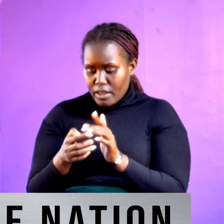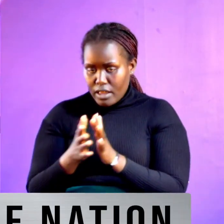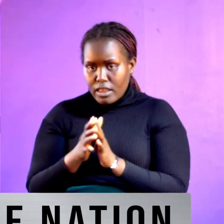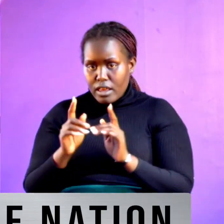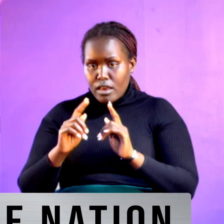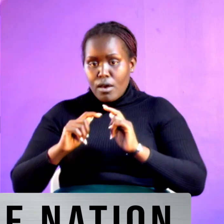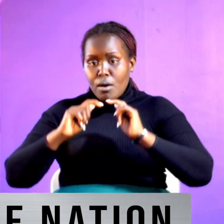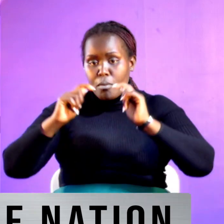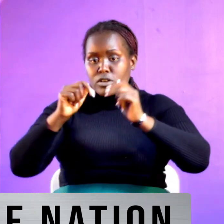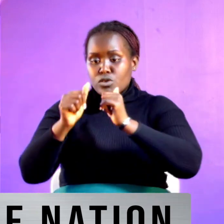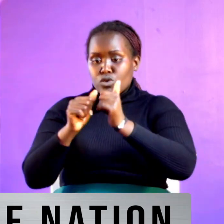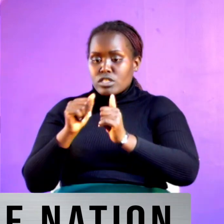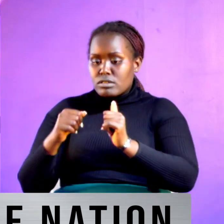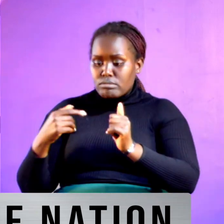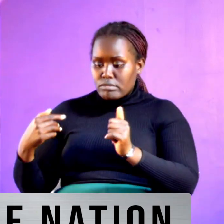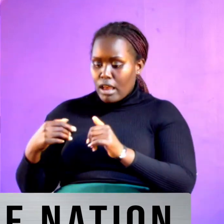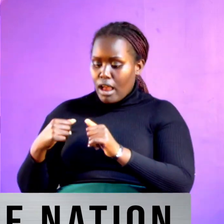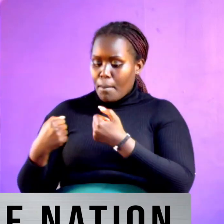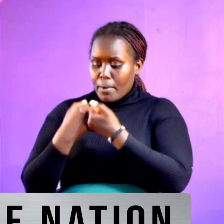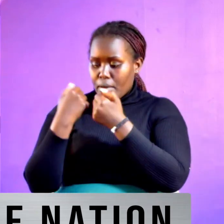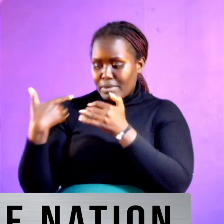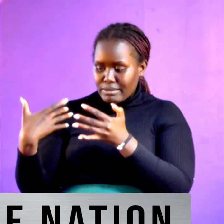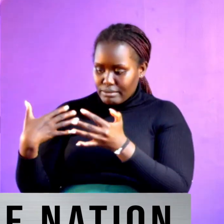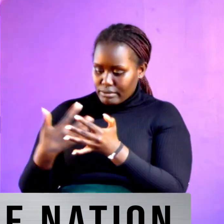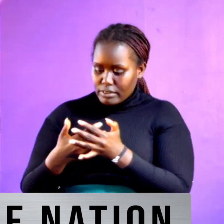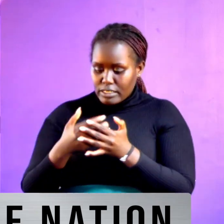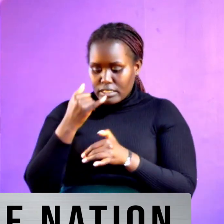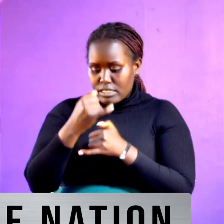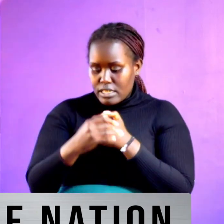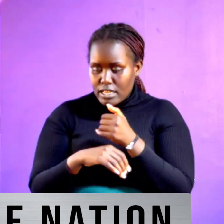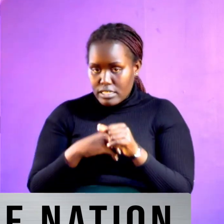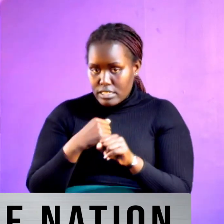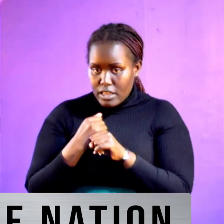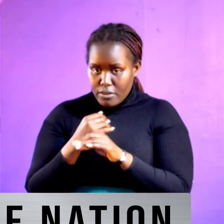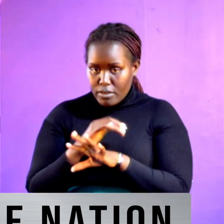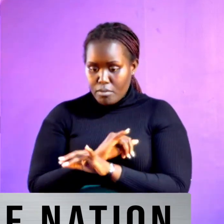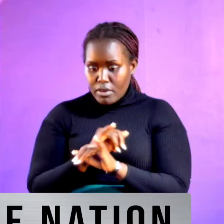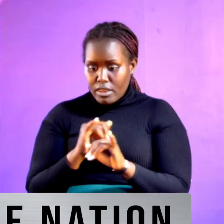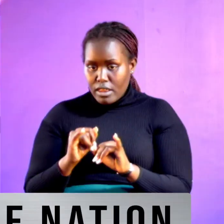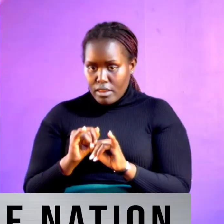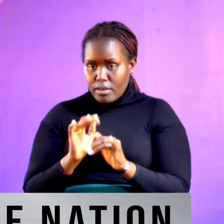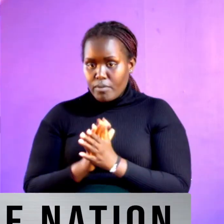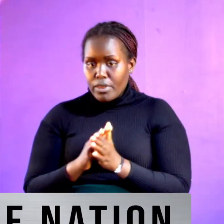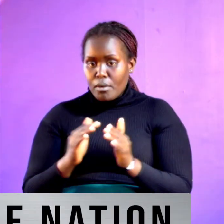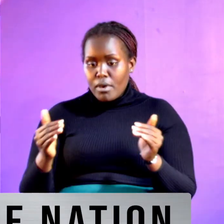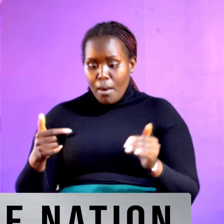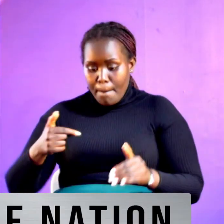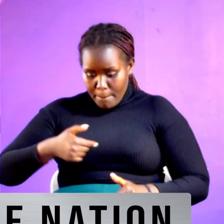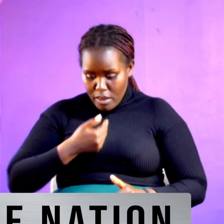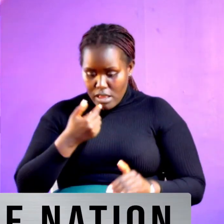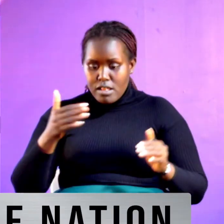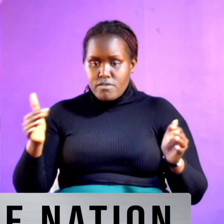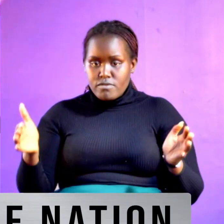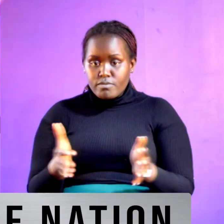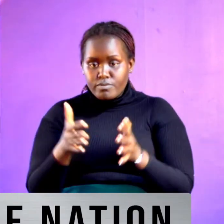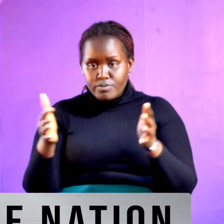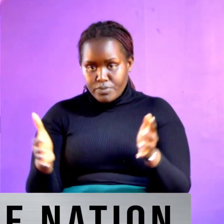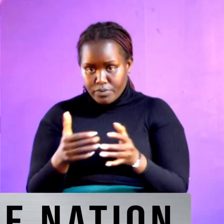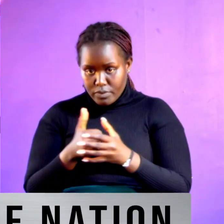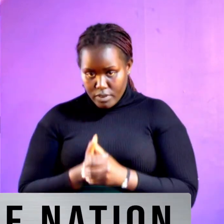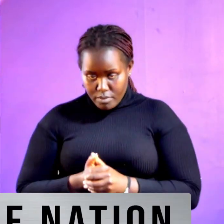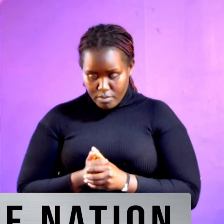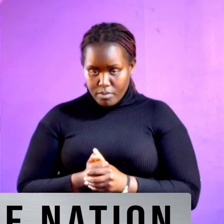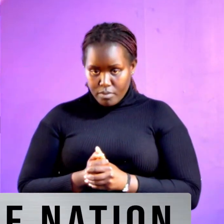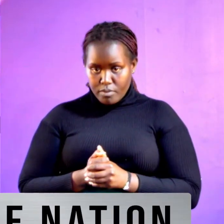happening since last year have been organic. You know, they have been purely by the masses, self-mobilized. Okay. You know, self-mobilized and